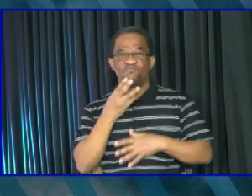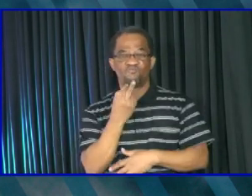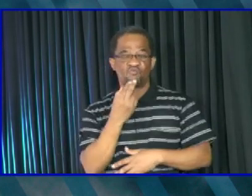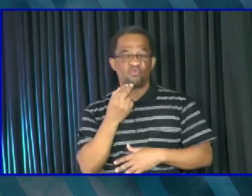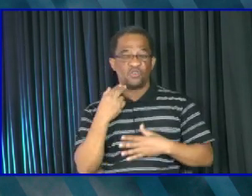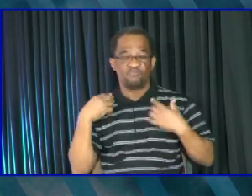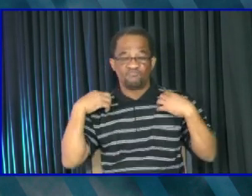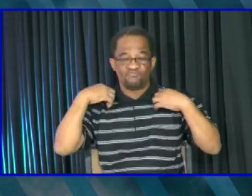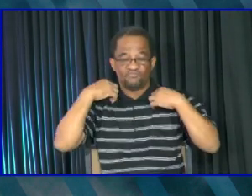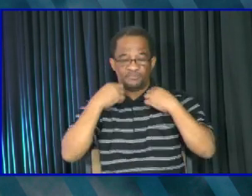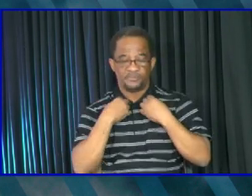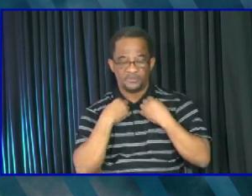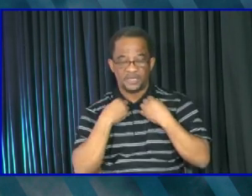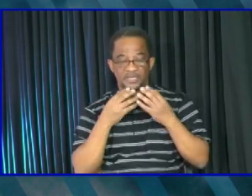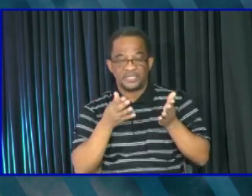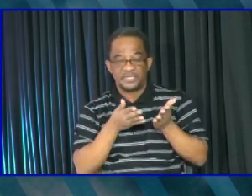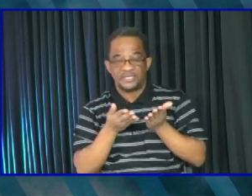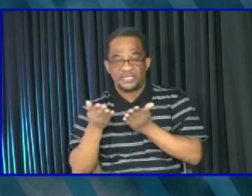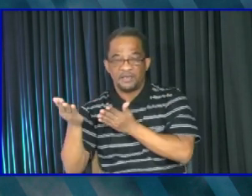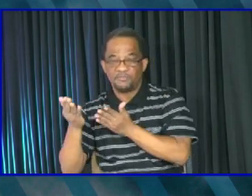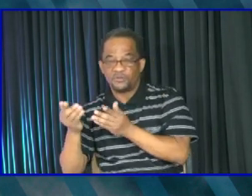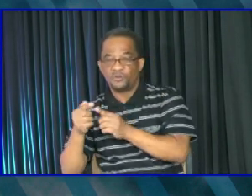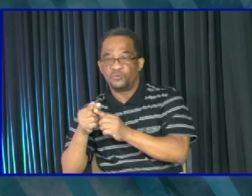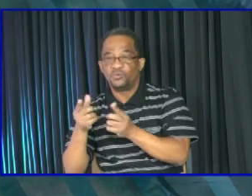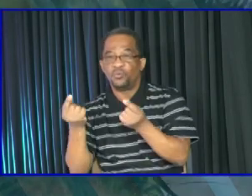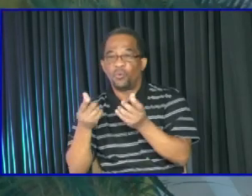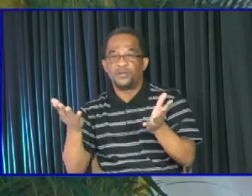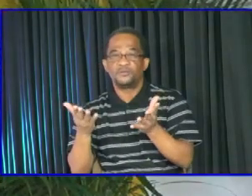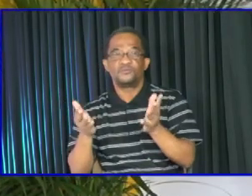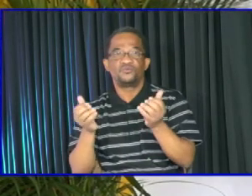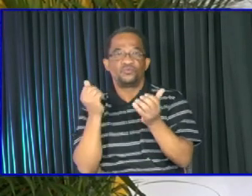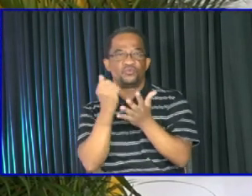away to crucify him. So look at this now.